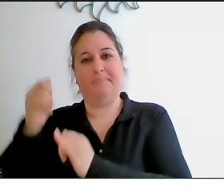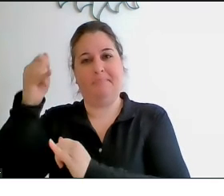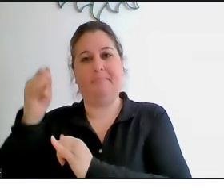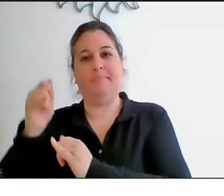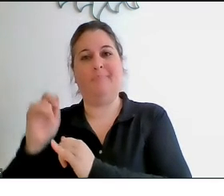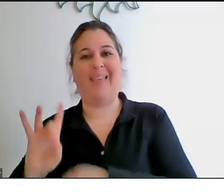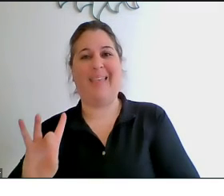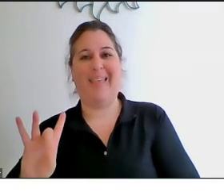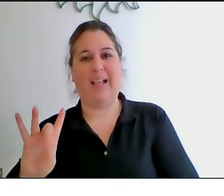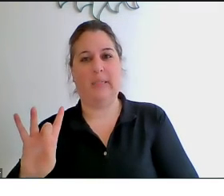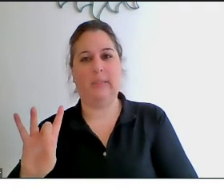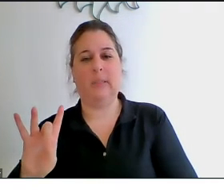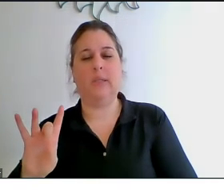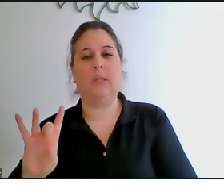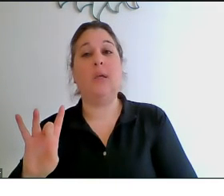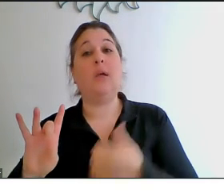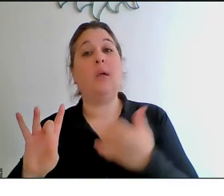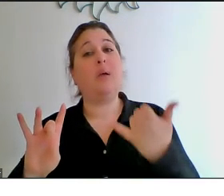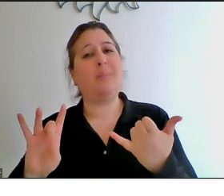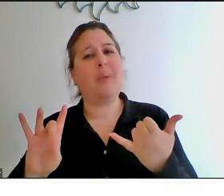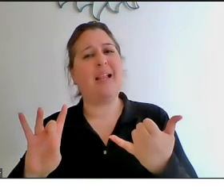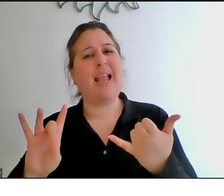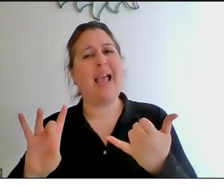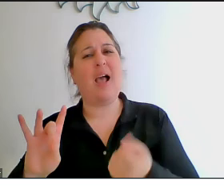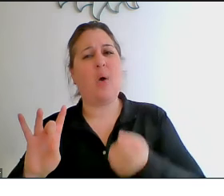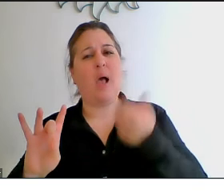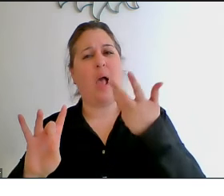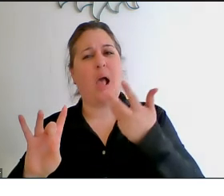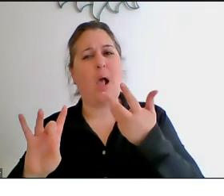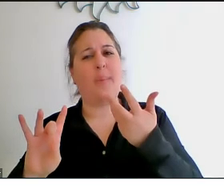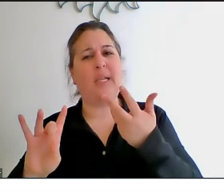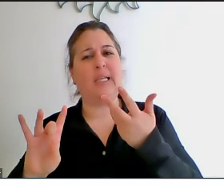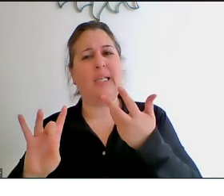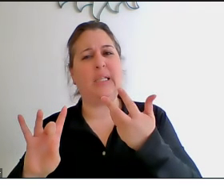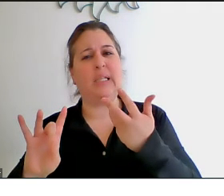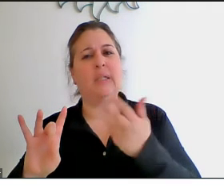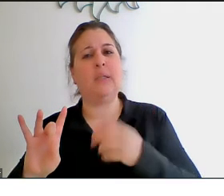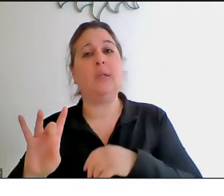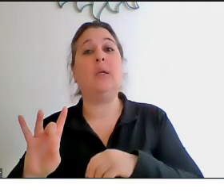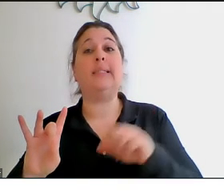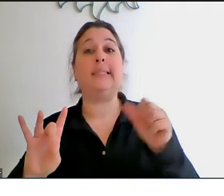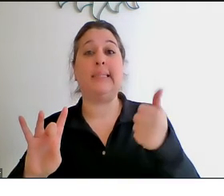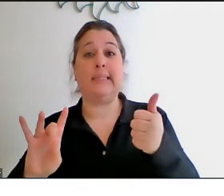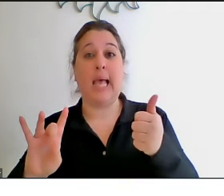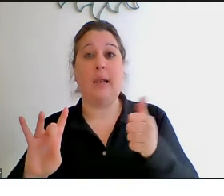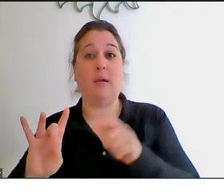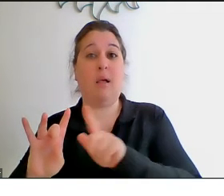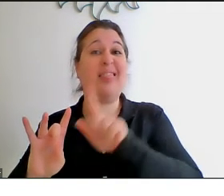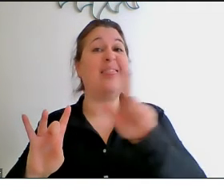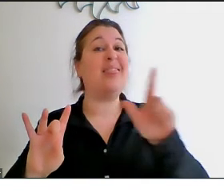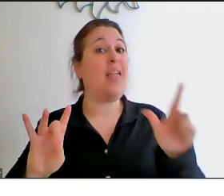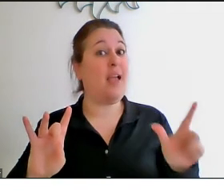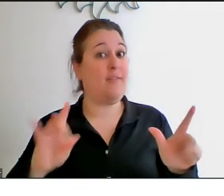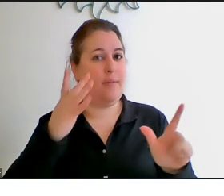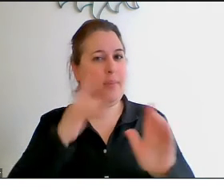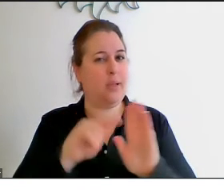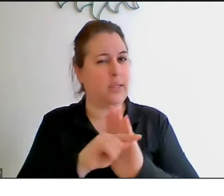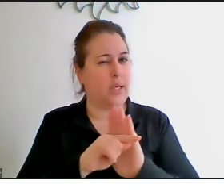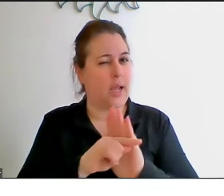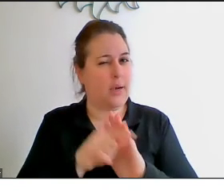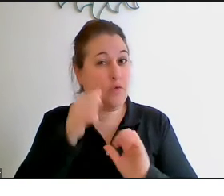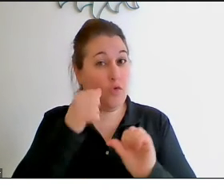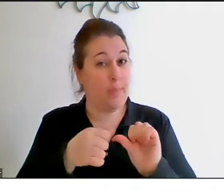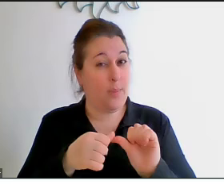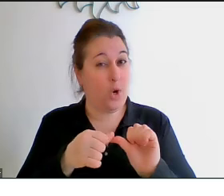left. So from 8, I'm going to go 10 to the left because it says minus. Minus, you get smaller. When you go to the left on the